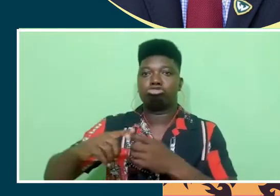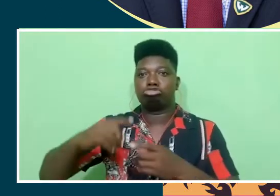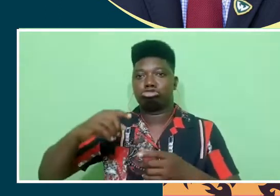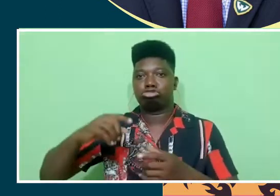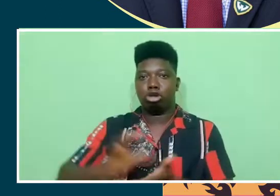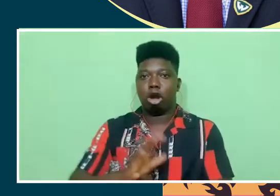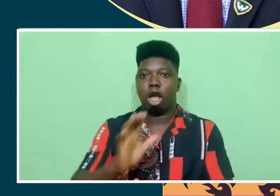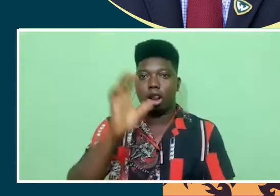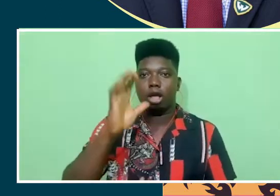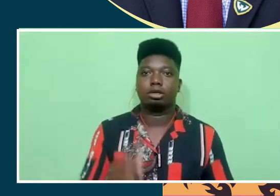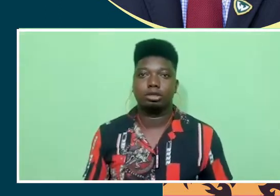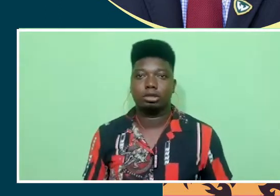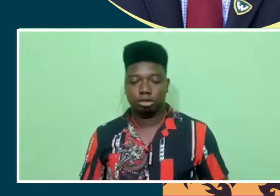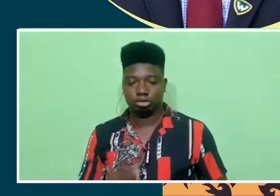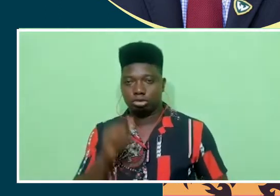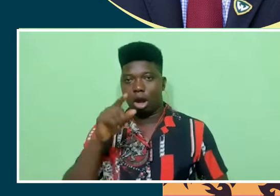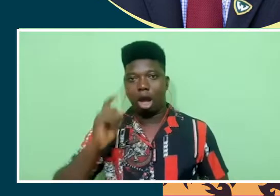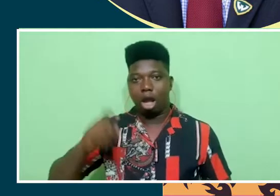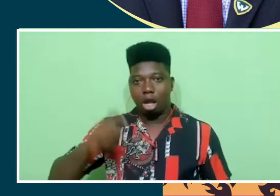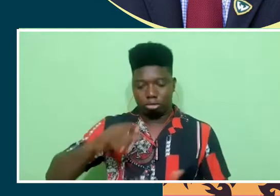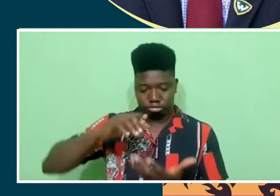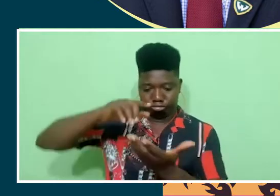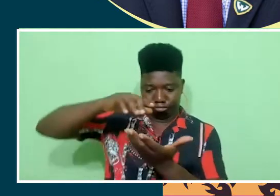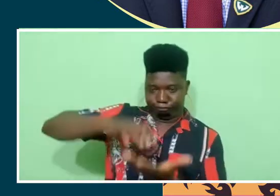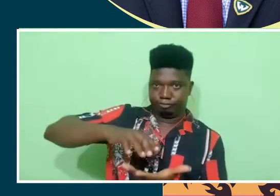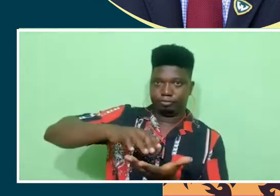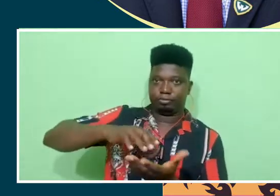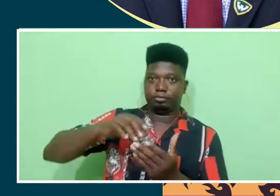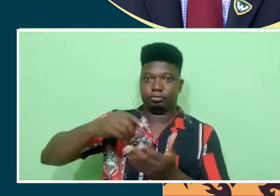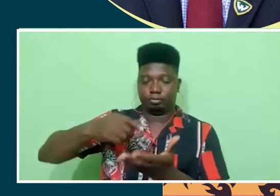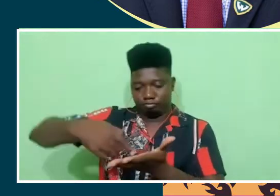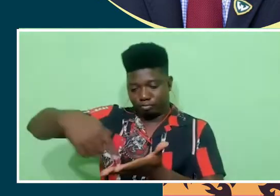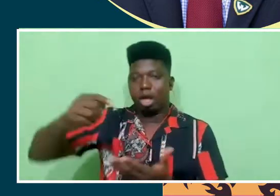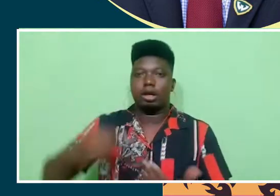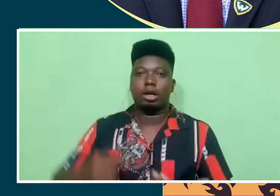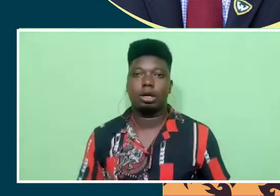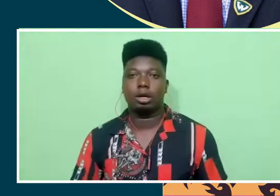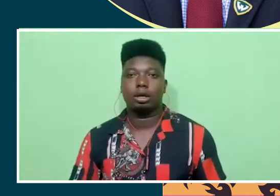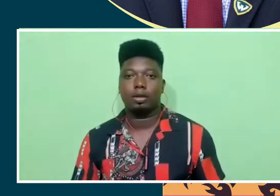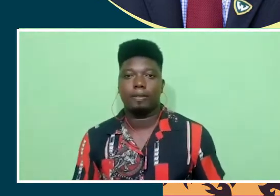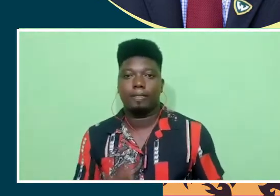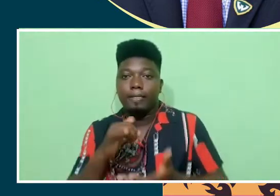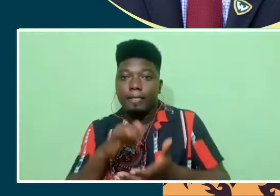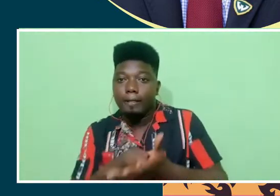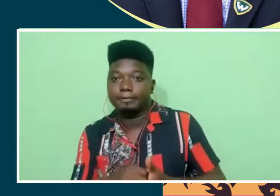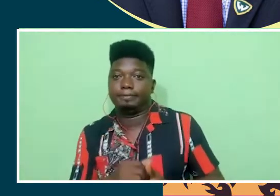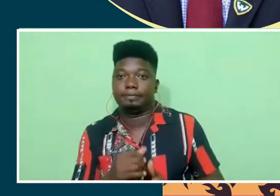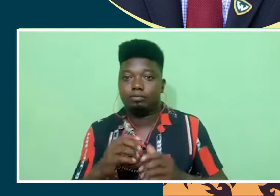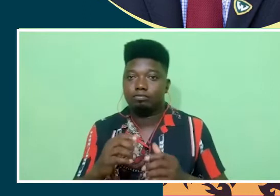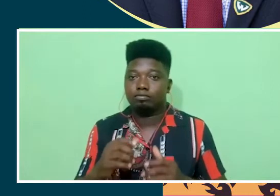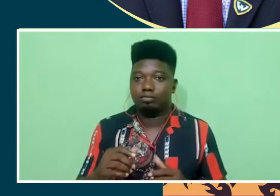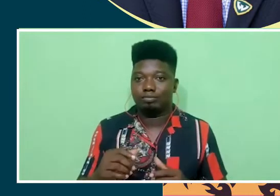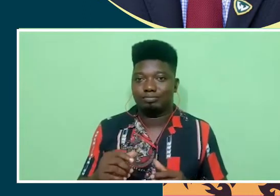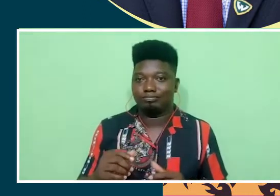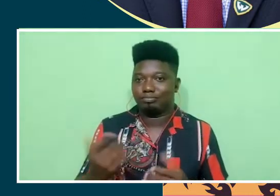mark. And already that also creates a lot of ego now in boys, and they become a lot more toxic